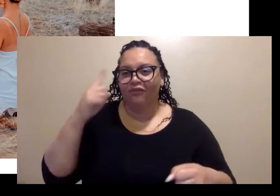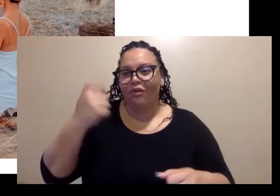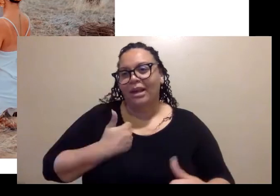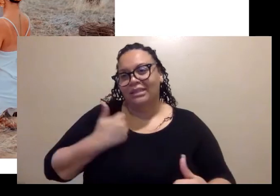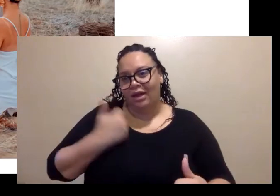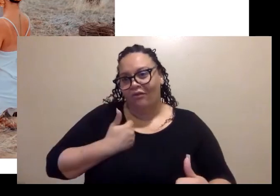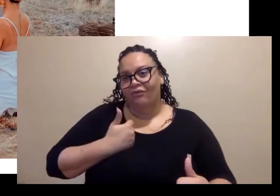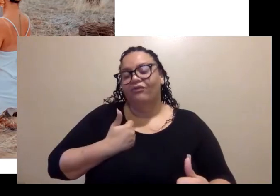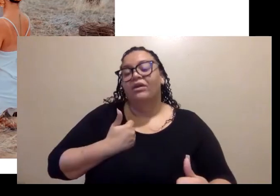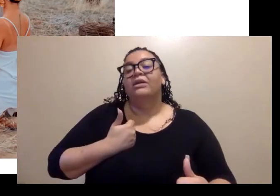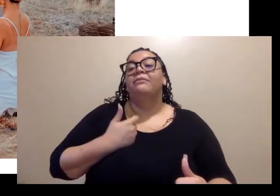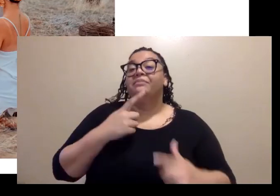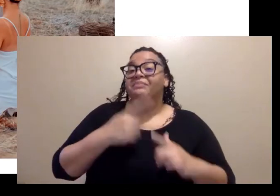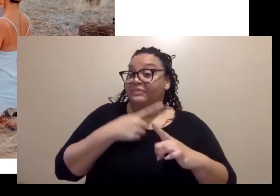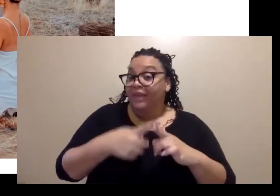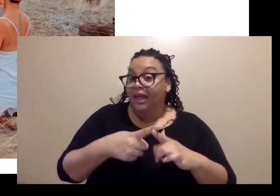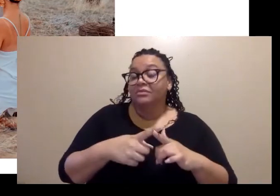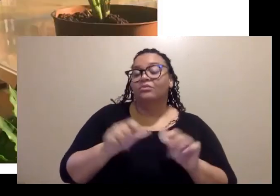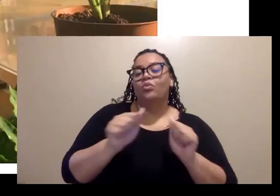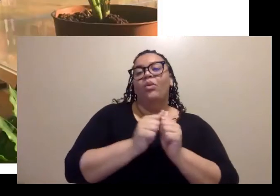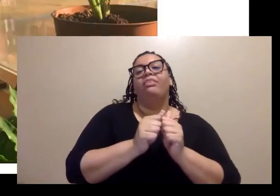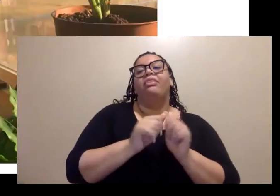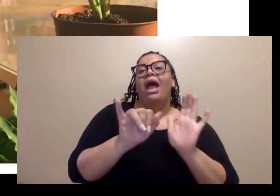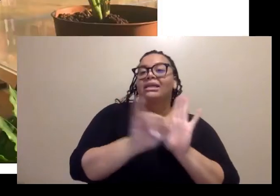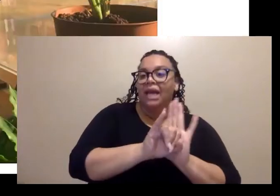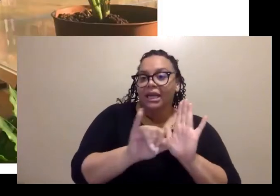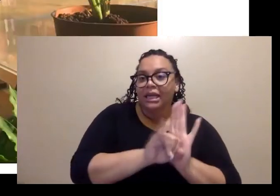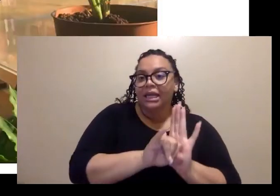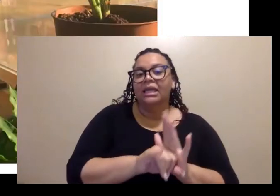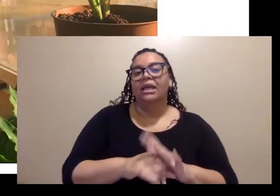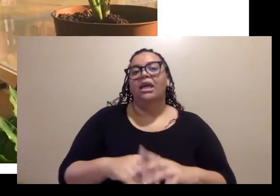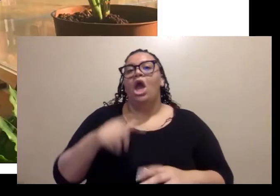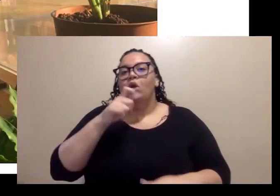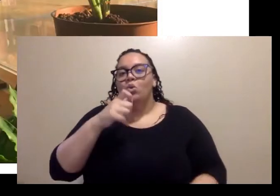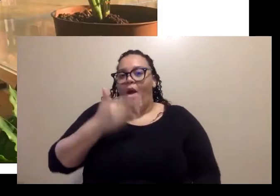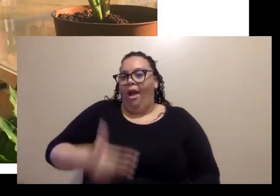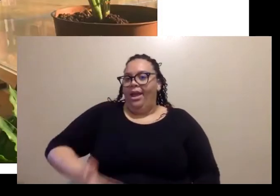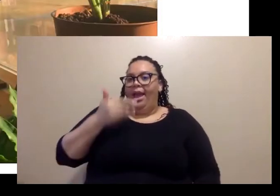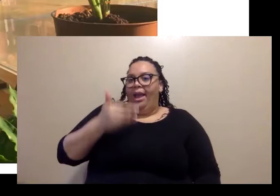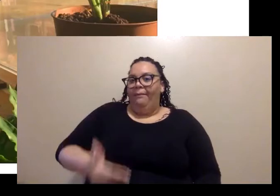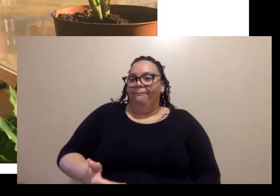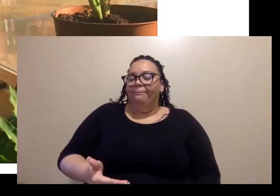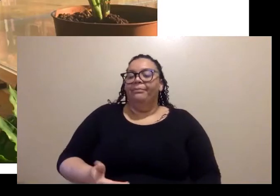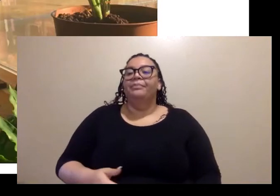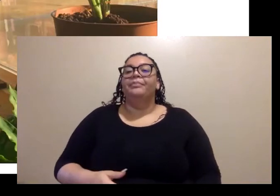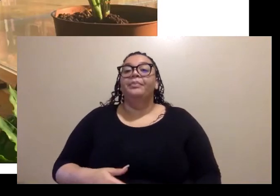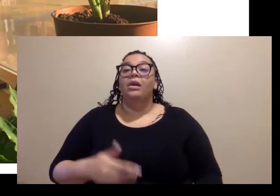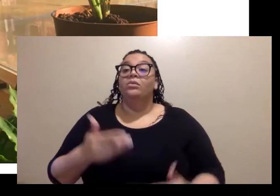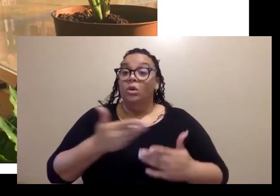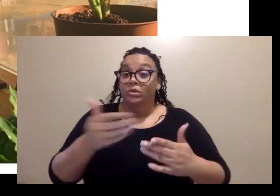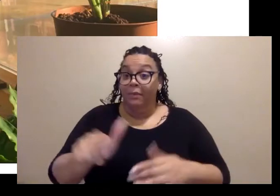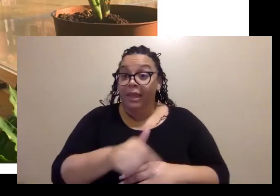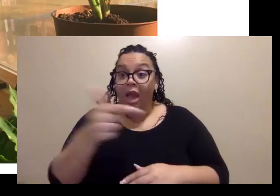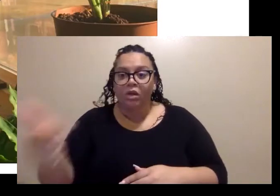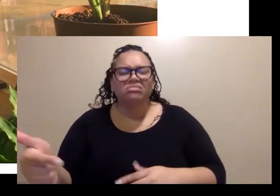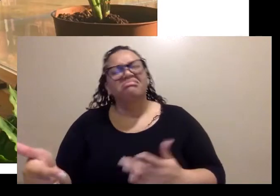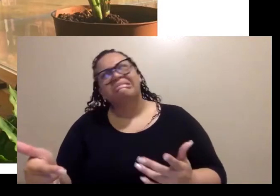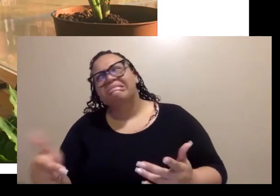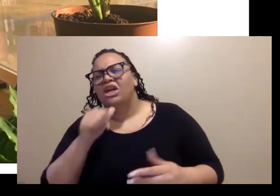identity and who I am. Something that I also picked up that nature doesn't have to necessarily be you're going on